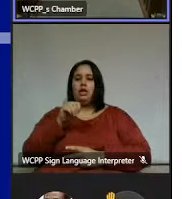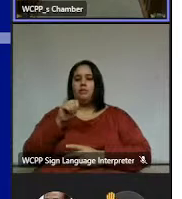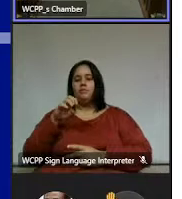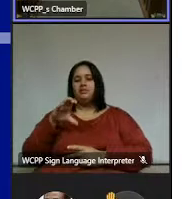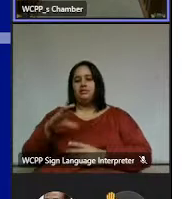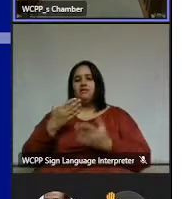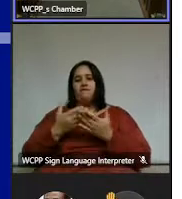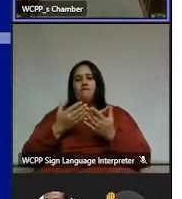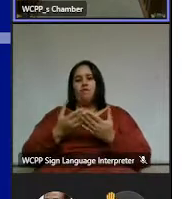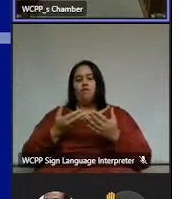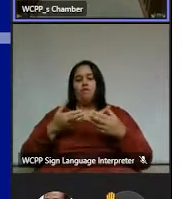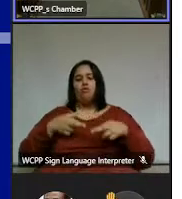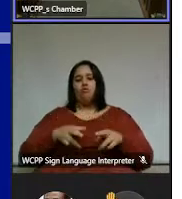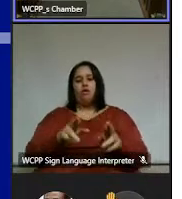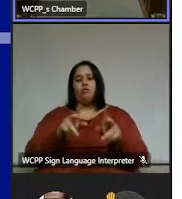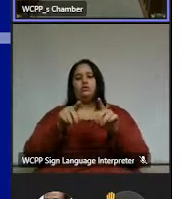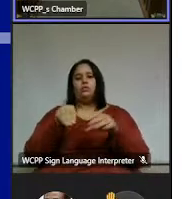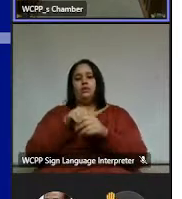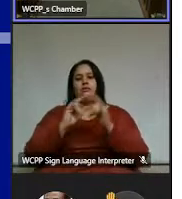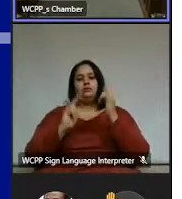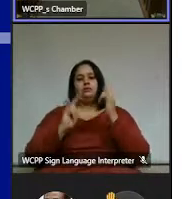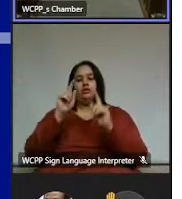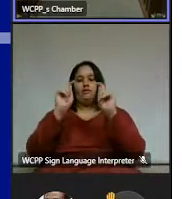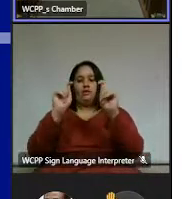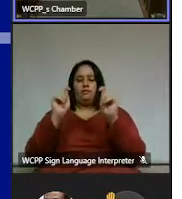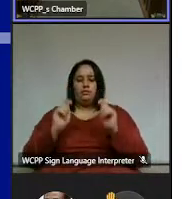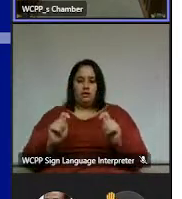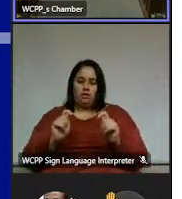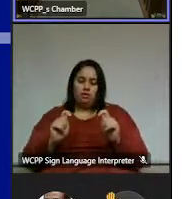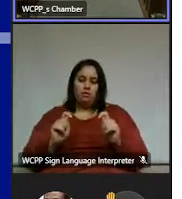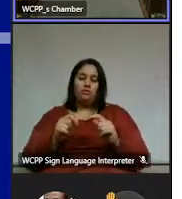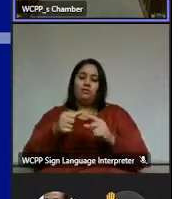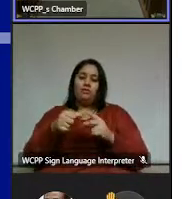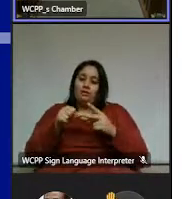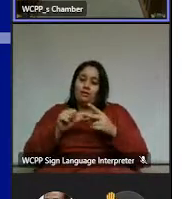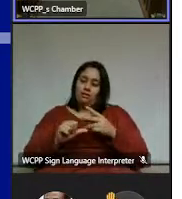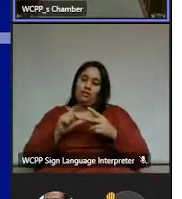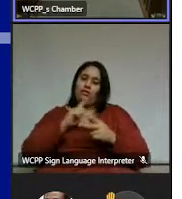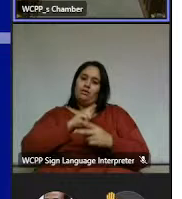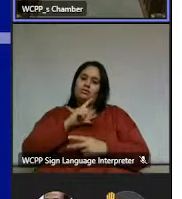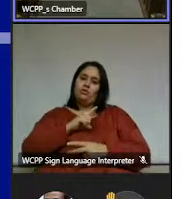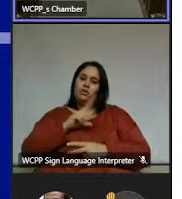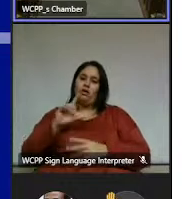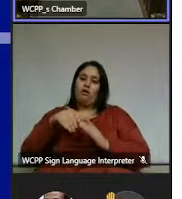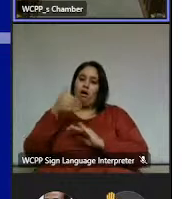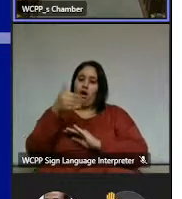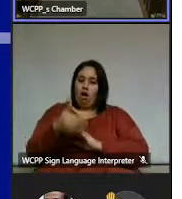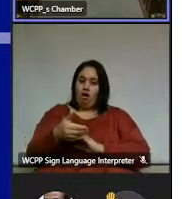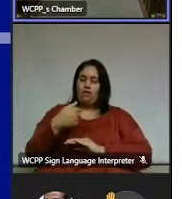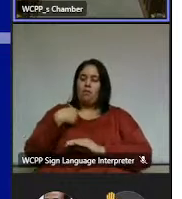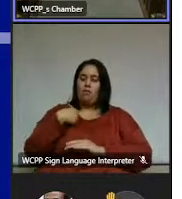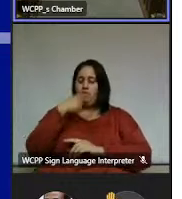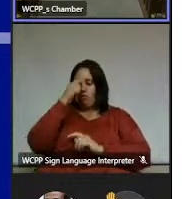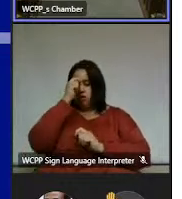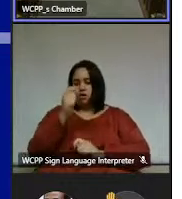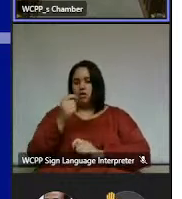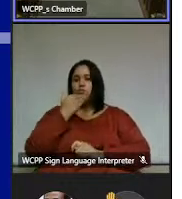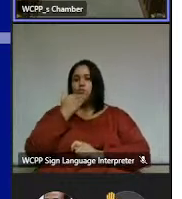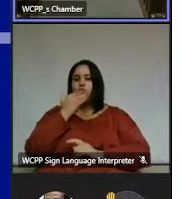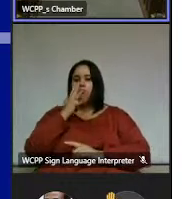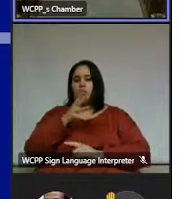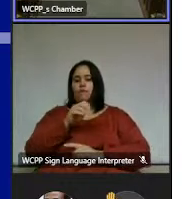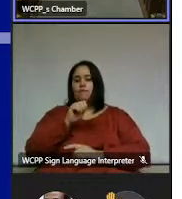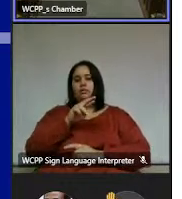for roads in the city of Cape Town, and therefore thereafter I will recognize